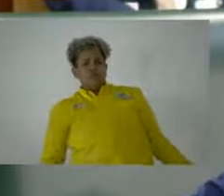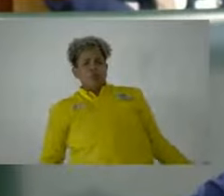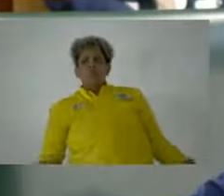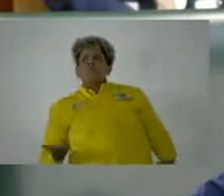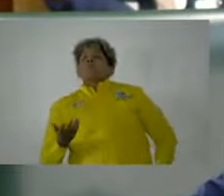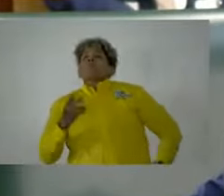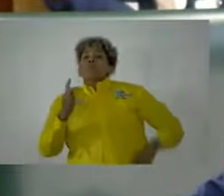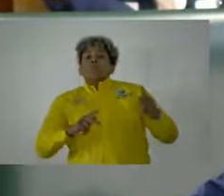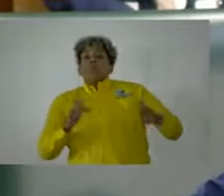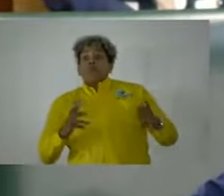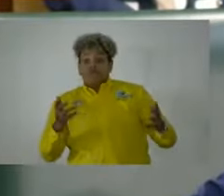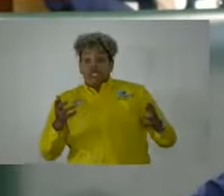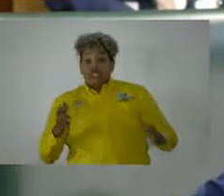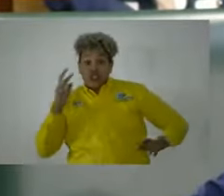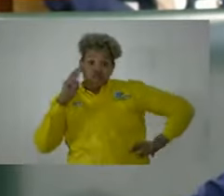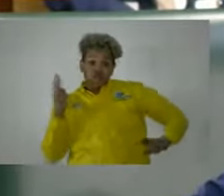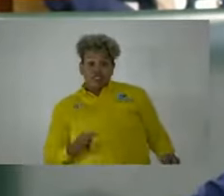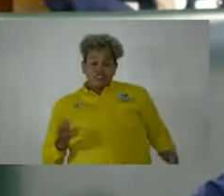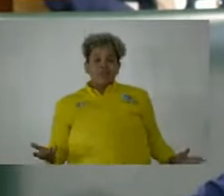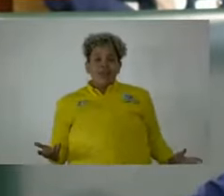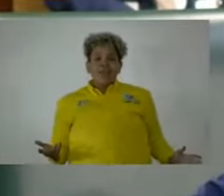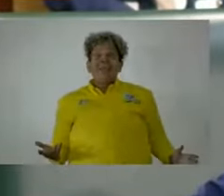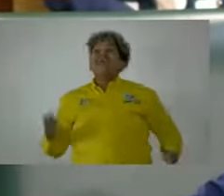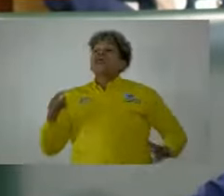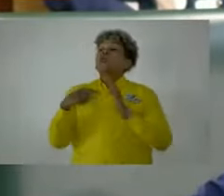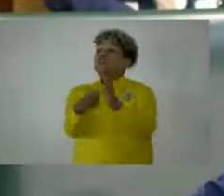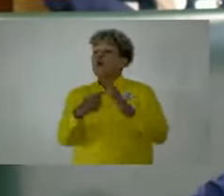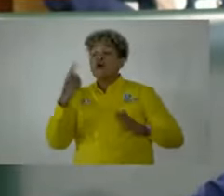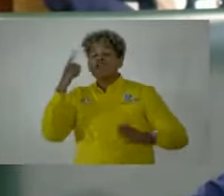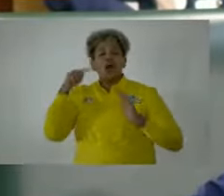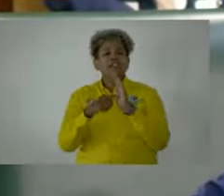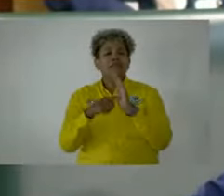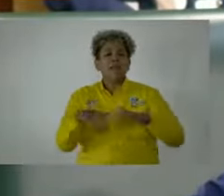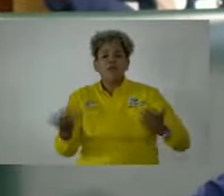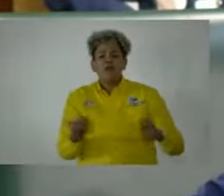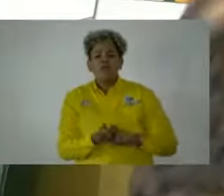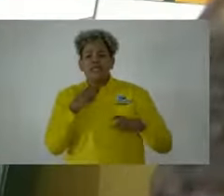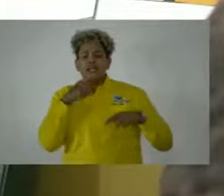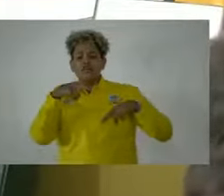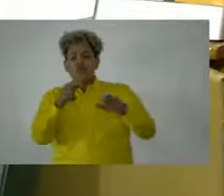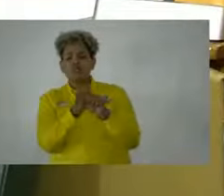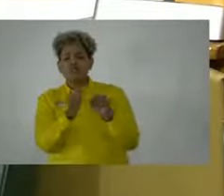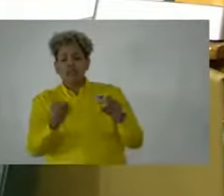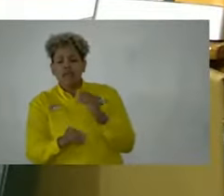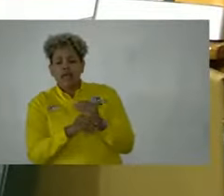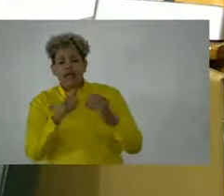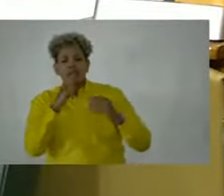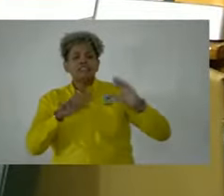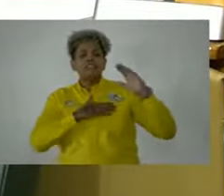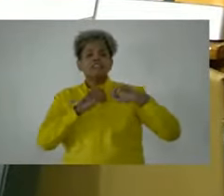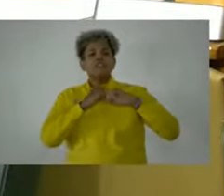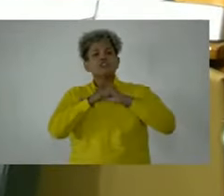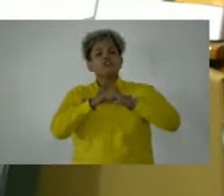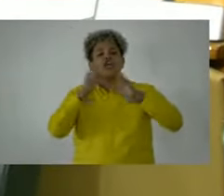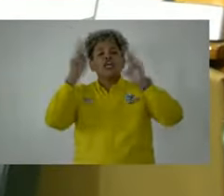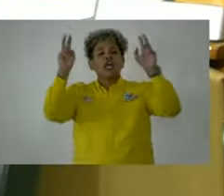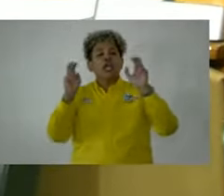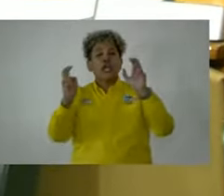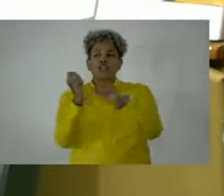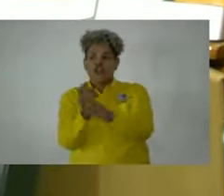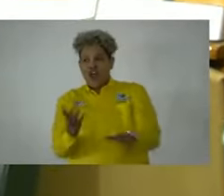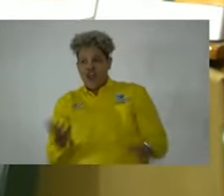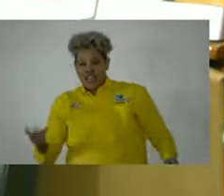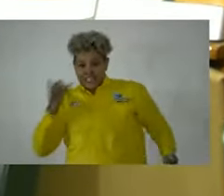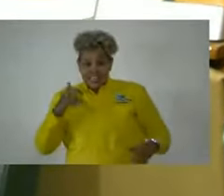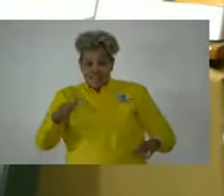Yes. Our people deserve respect. It shows us, for instance, that road safety is a citizen security issue. Yes. If